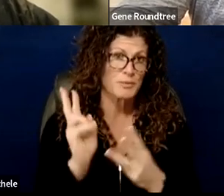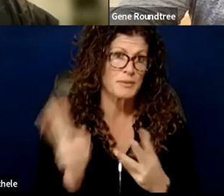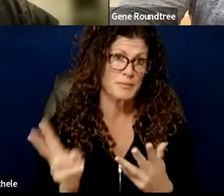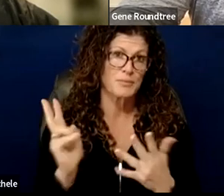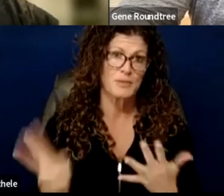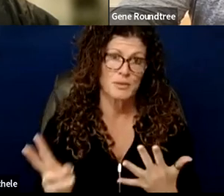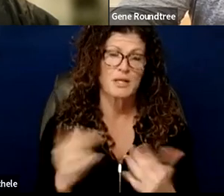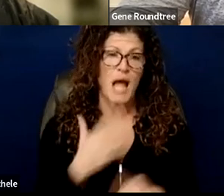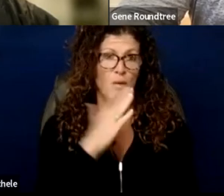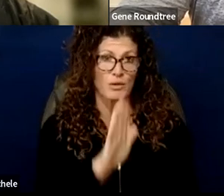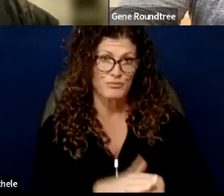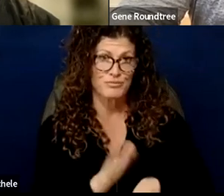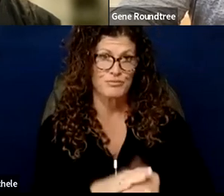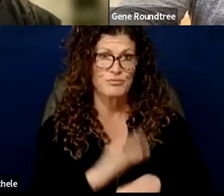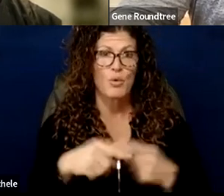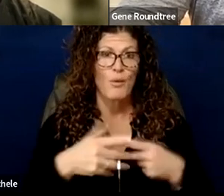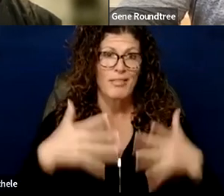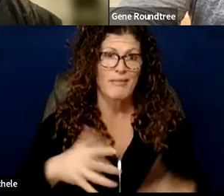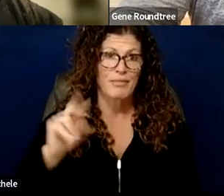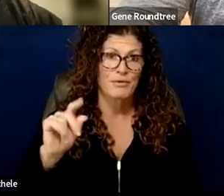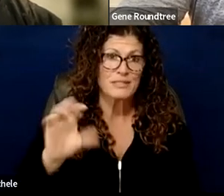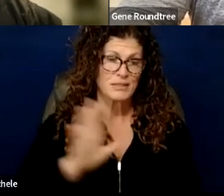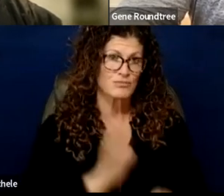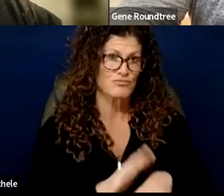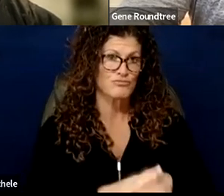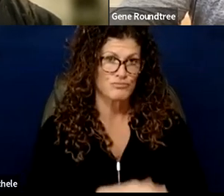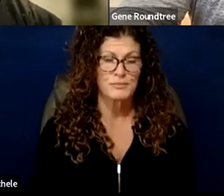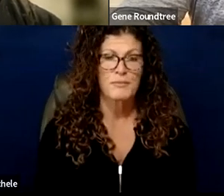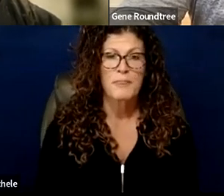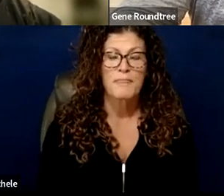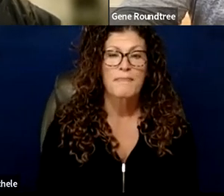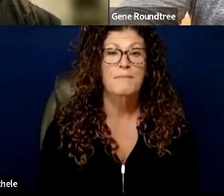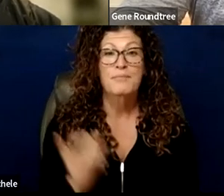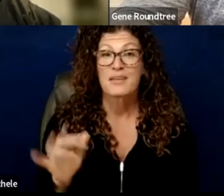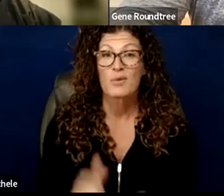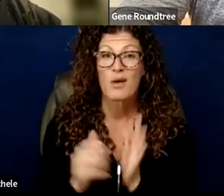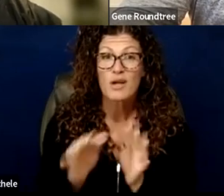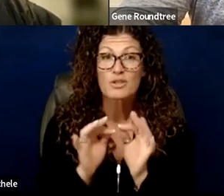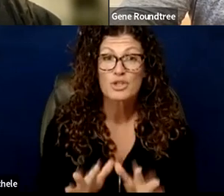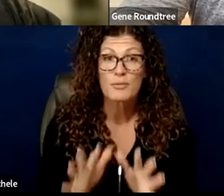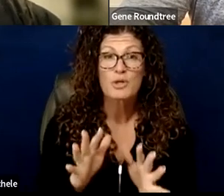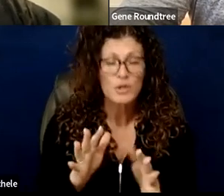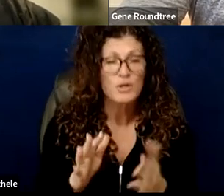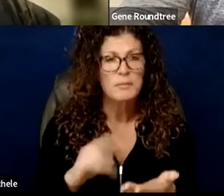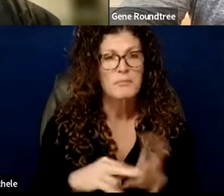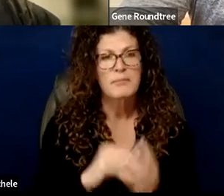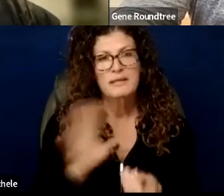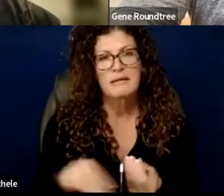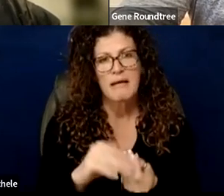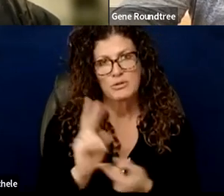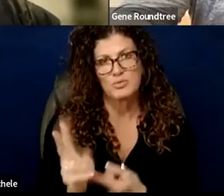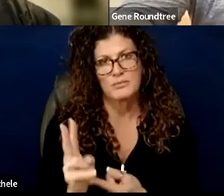will remind you when you have 30 seconds remaining. Those who require interpretation services will receive an additional